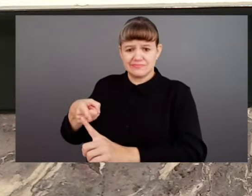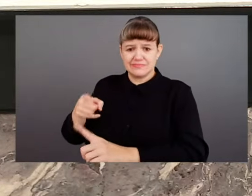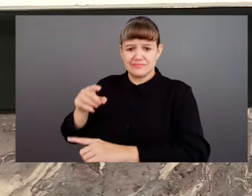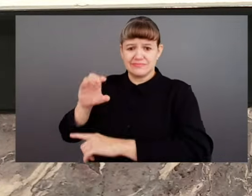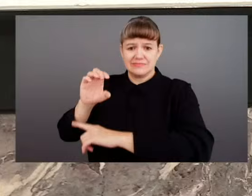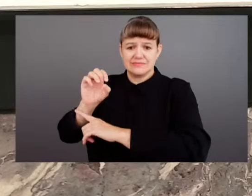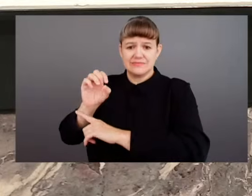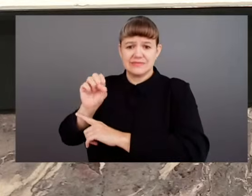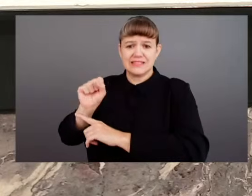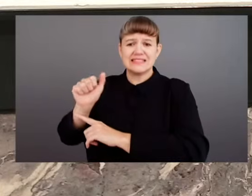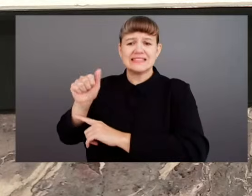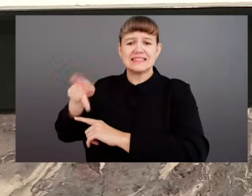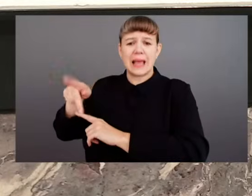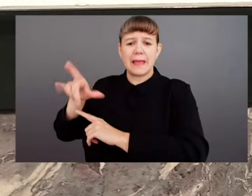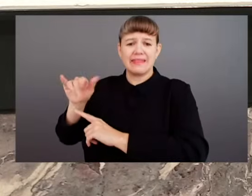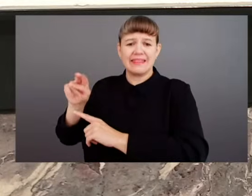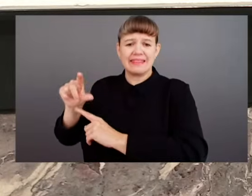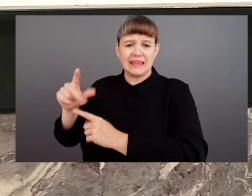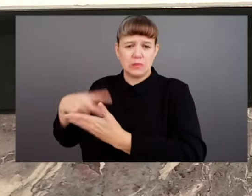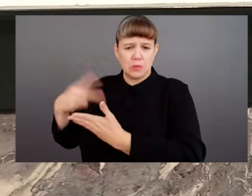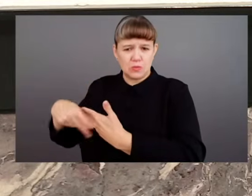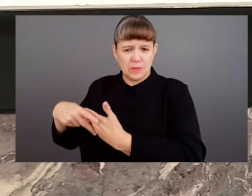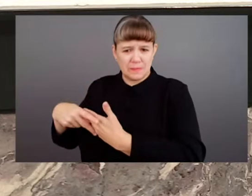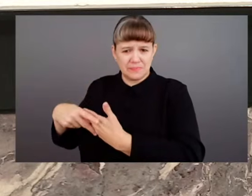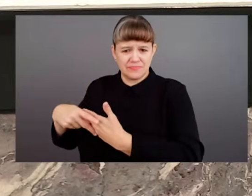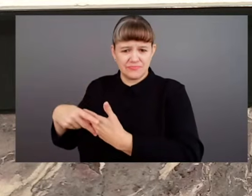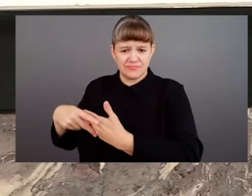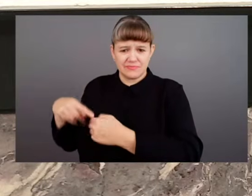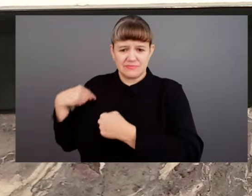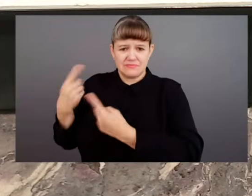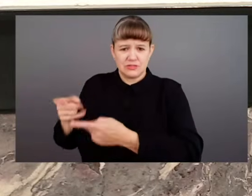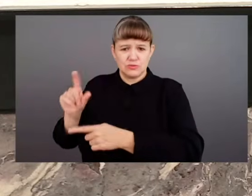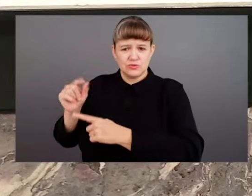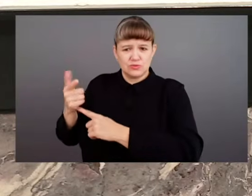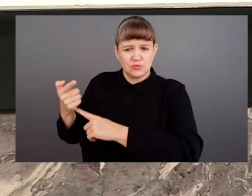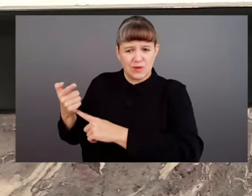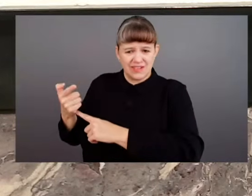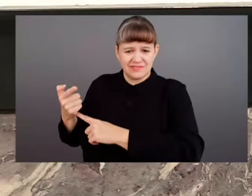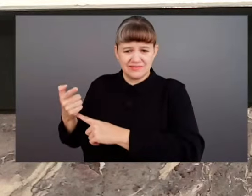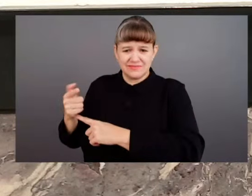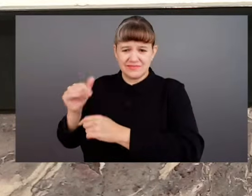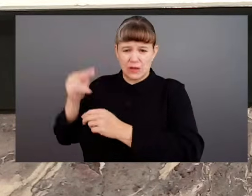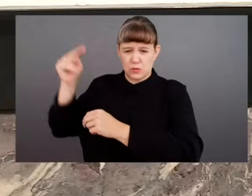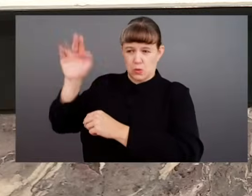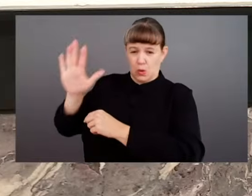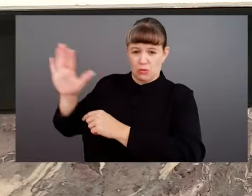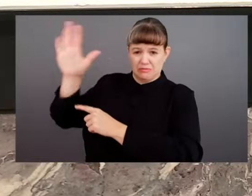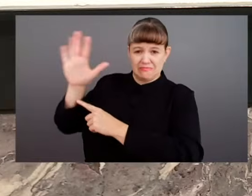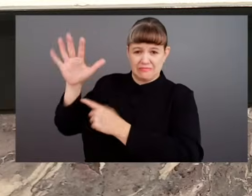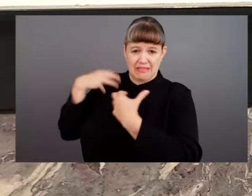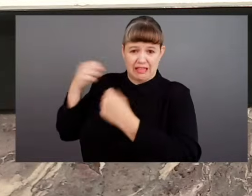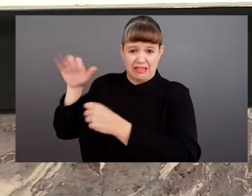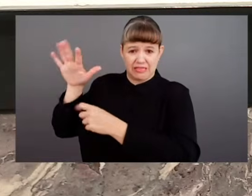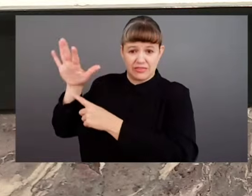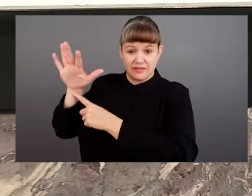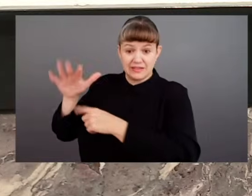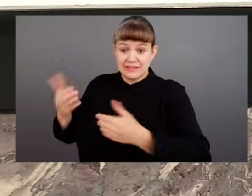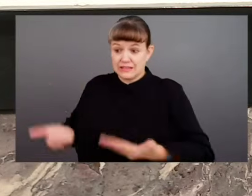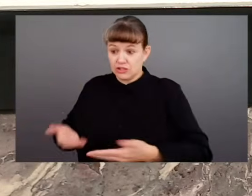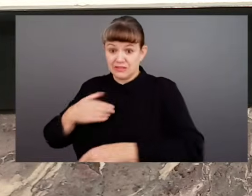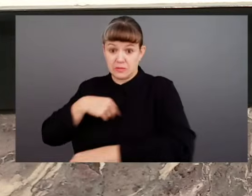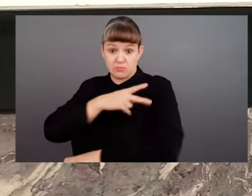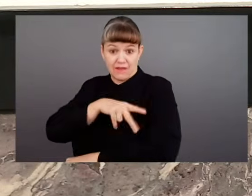outpatient care for children and youth who present at the ER in mental health crisis. Over the past 4 years, 2